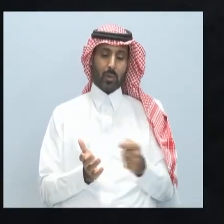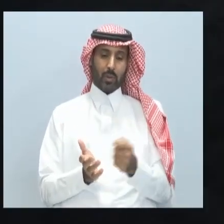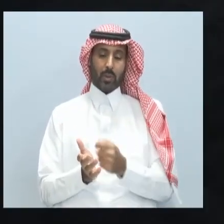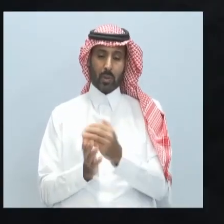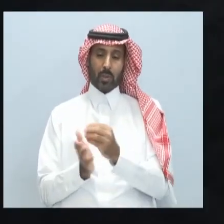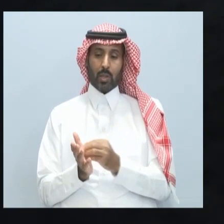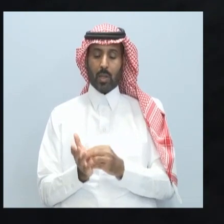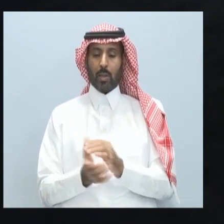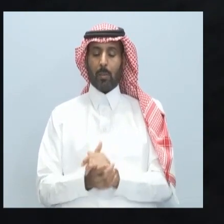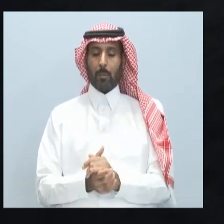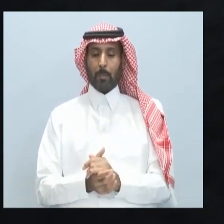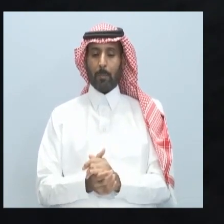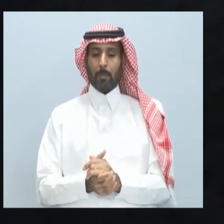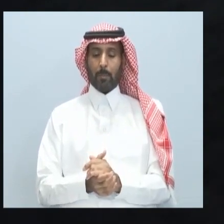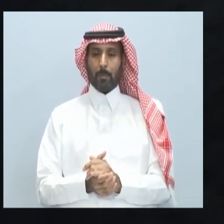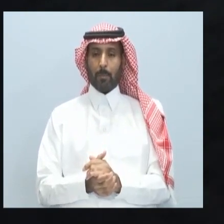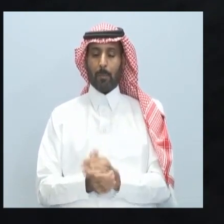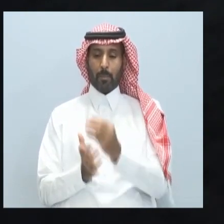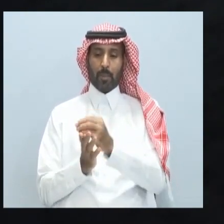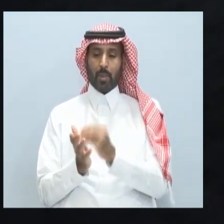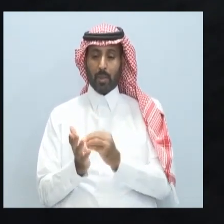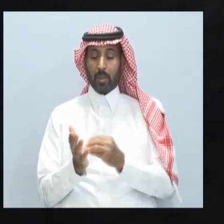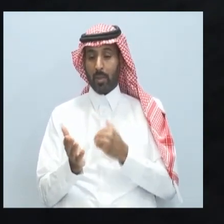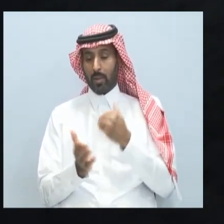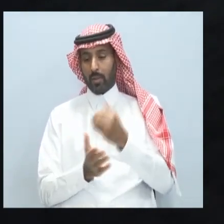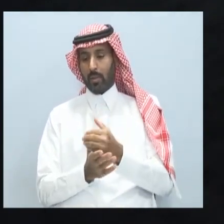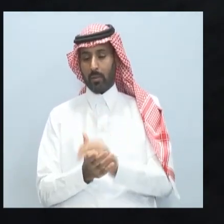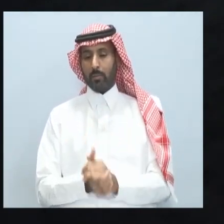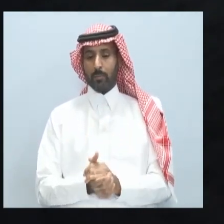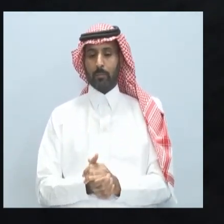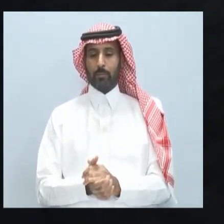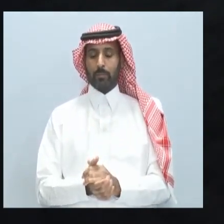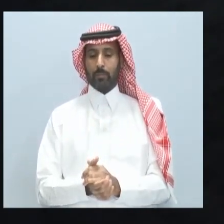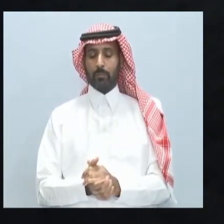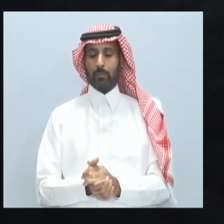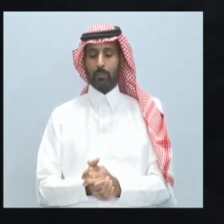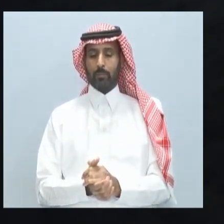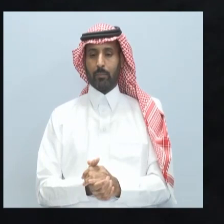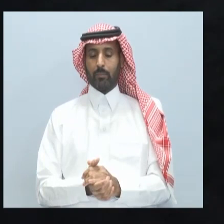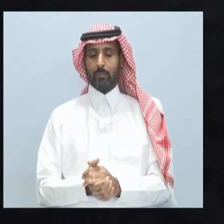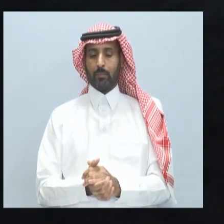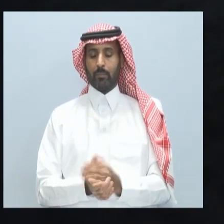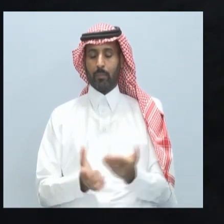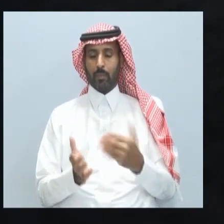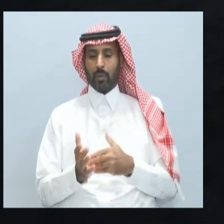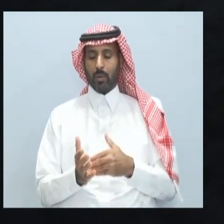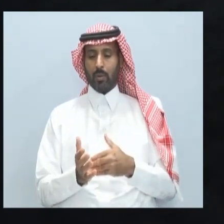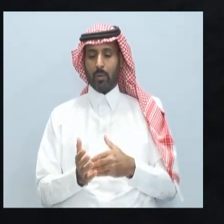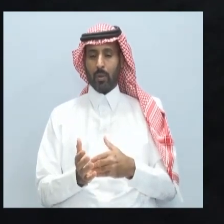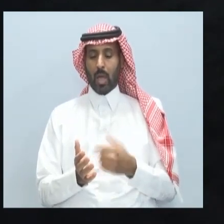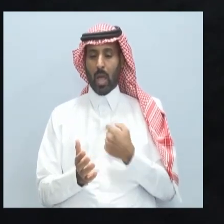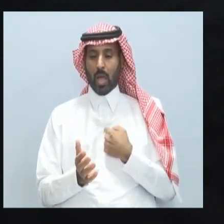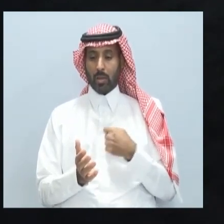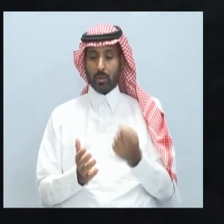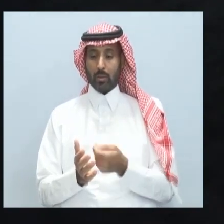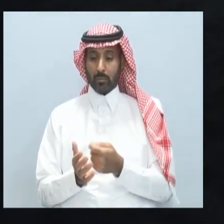the rules, the steps that we followed within the writing here. And at the very end, I wrote